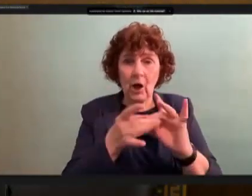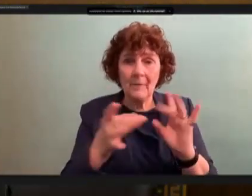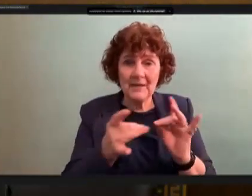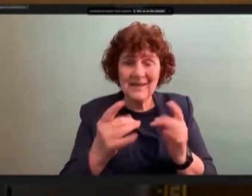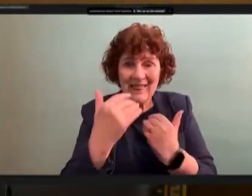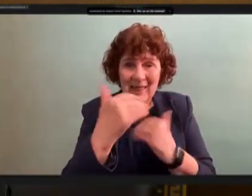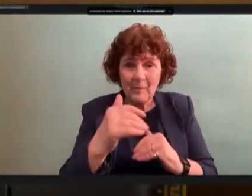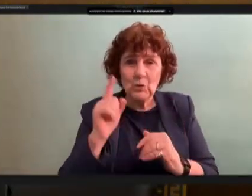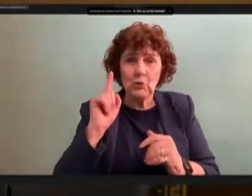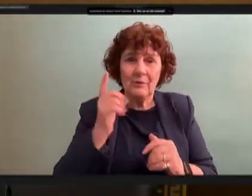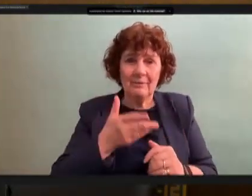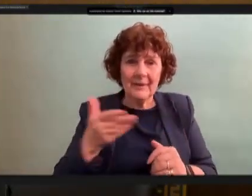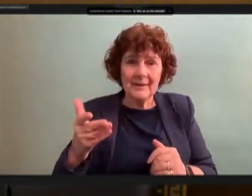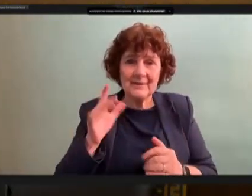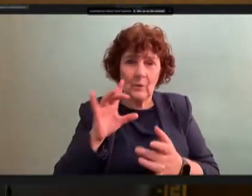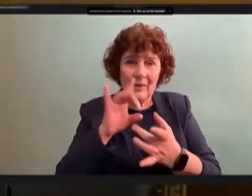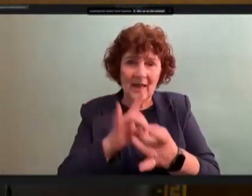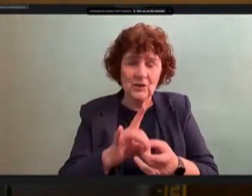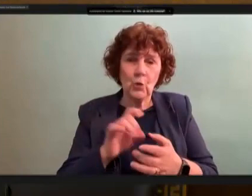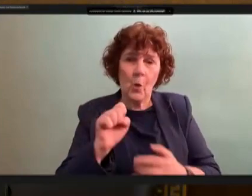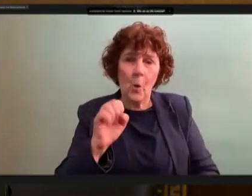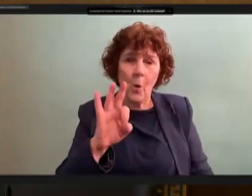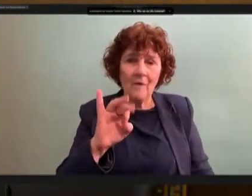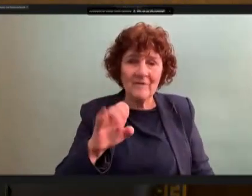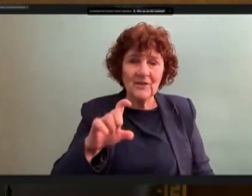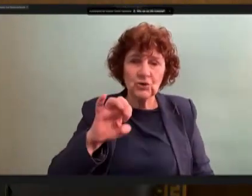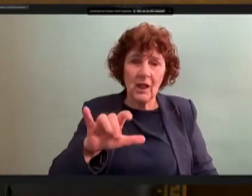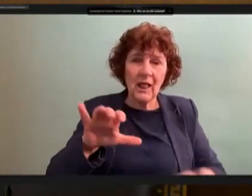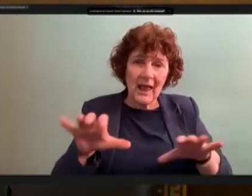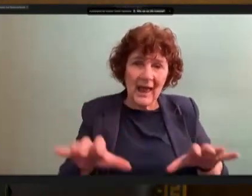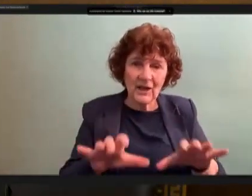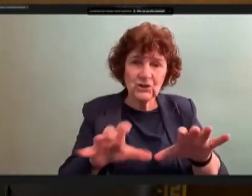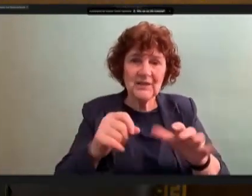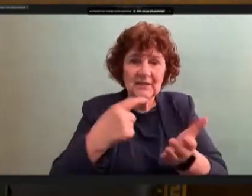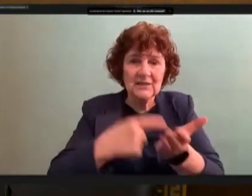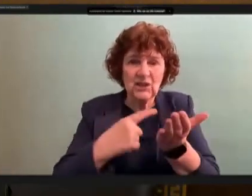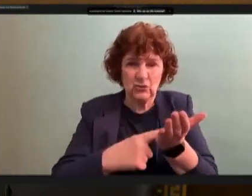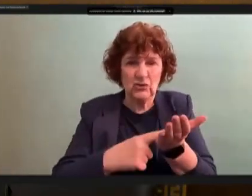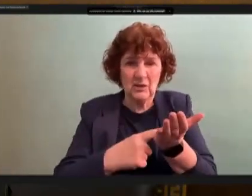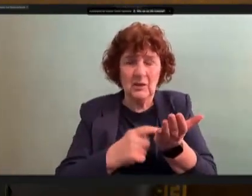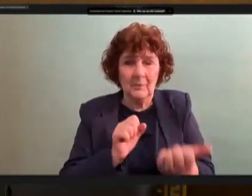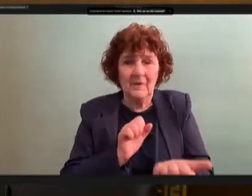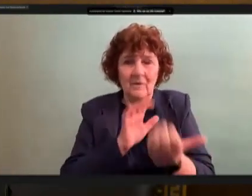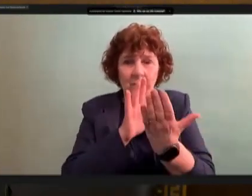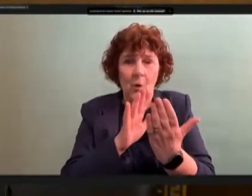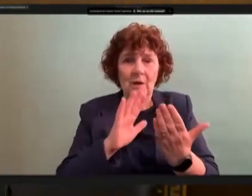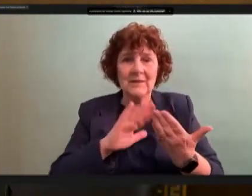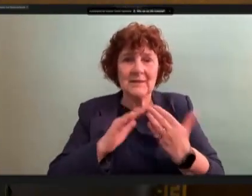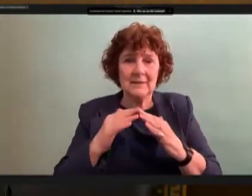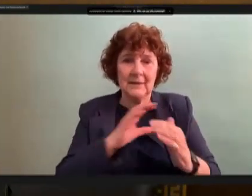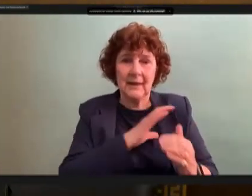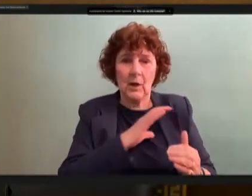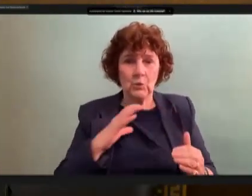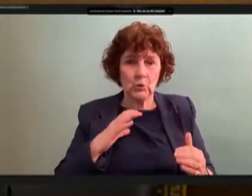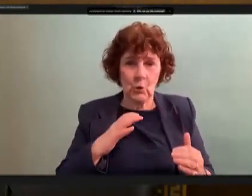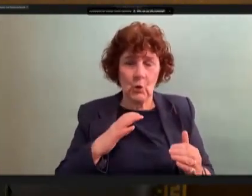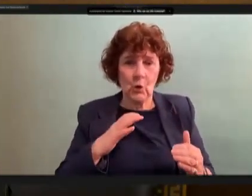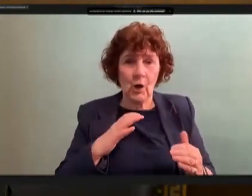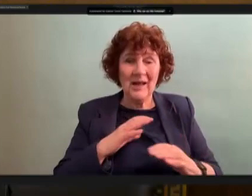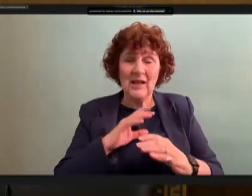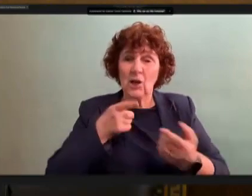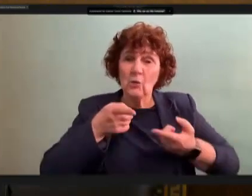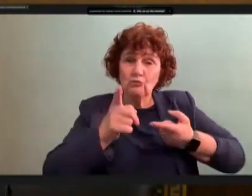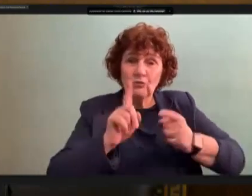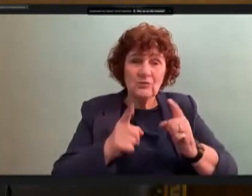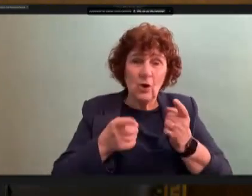concern, official action, or deliberation, which are or may be before city council. Profanity and insults will not